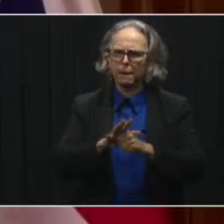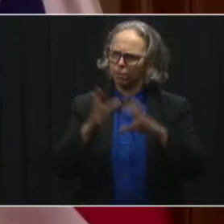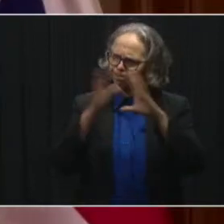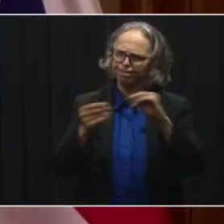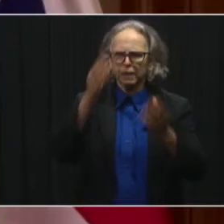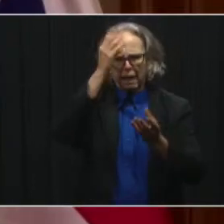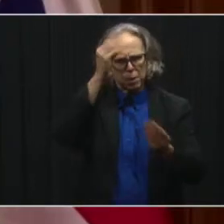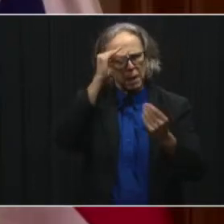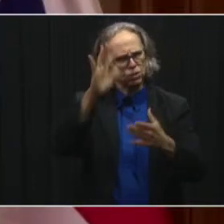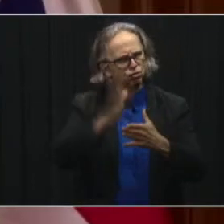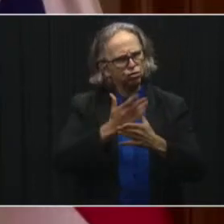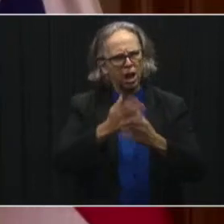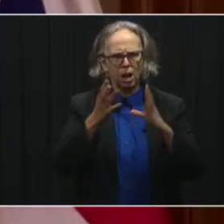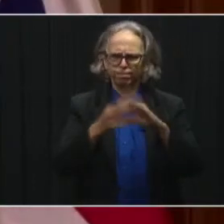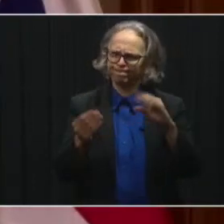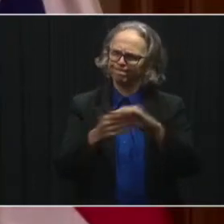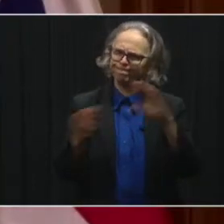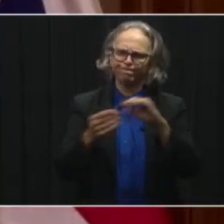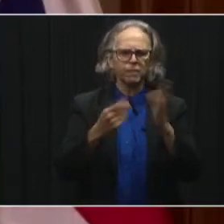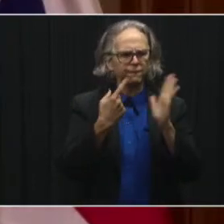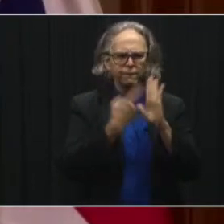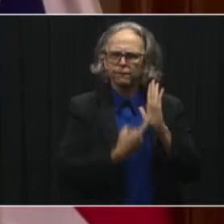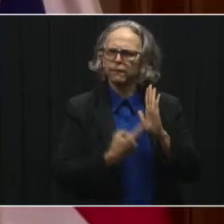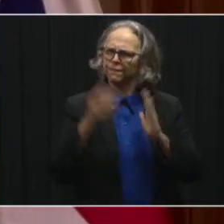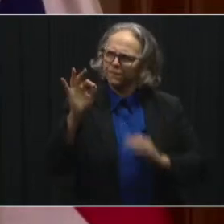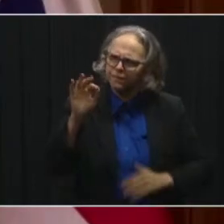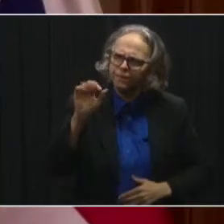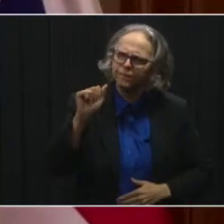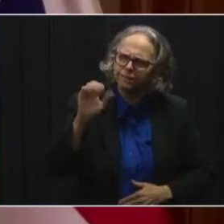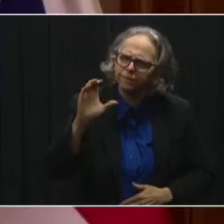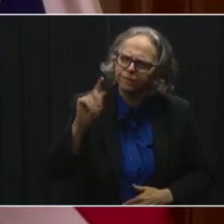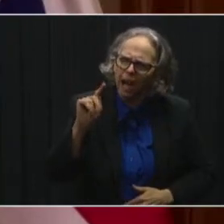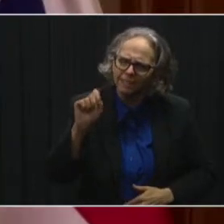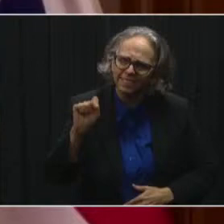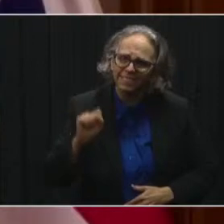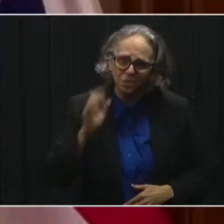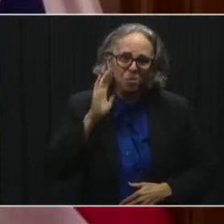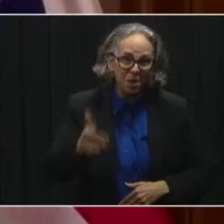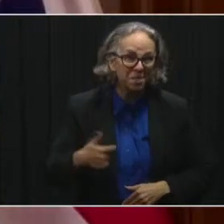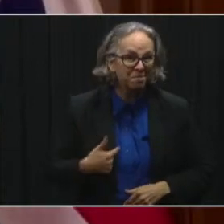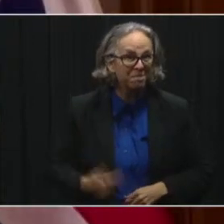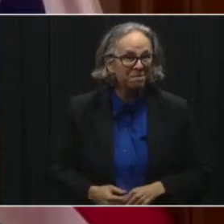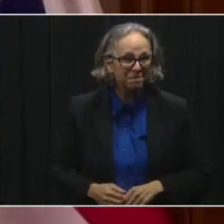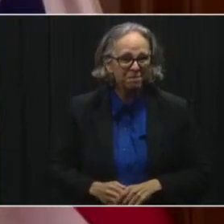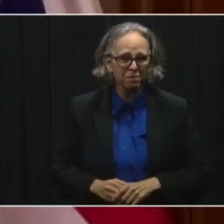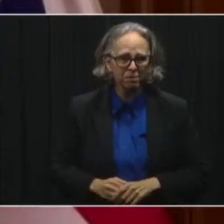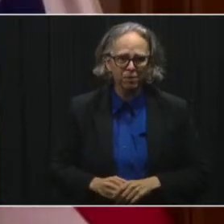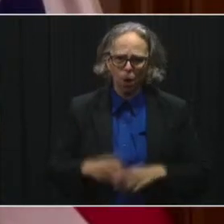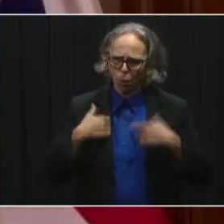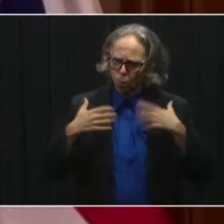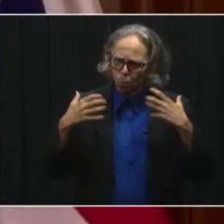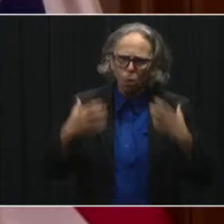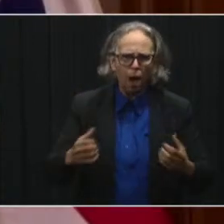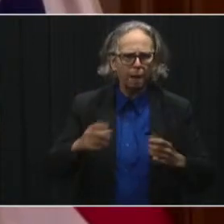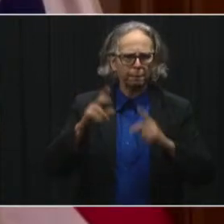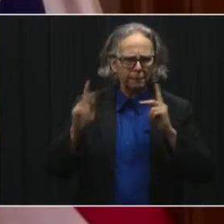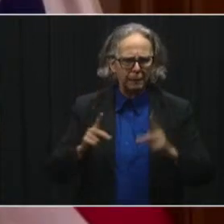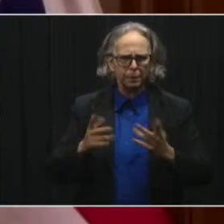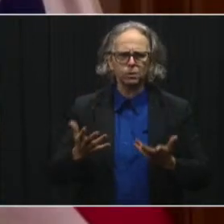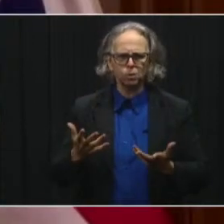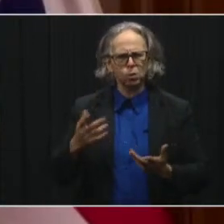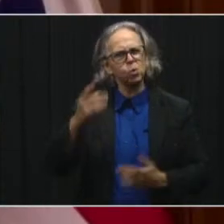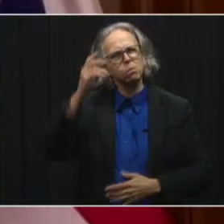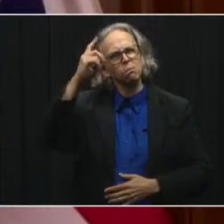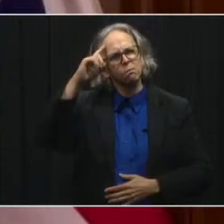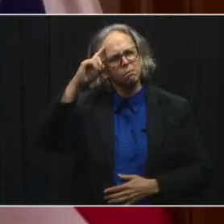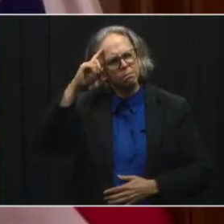state, including people who are making responsible decisions and have to make decisions, such as superintendents and school boards. We're going to continue to